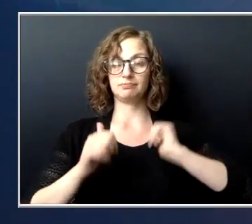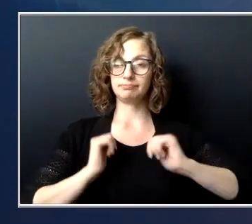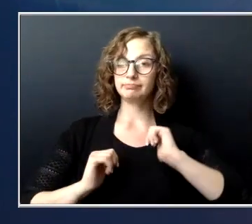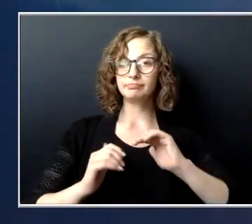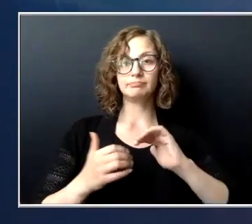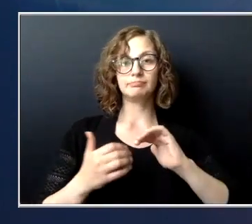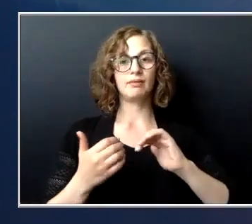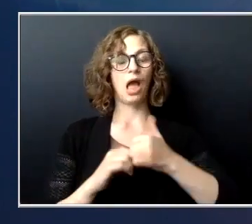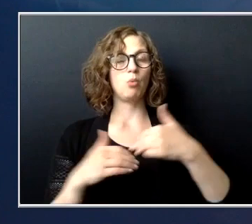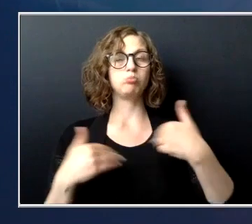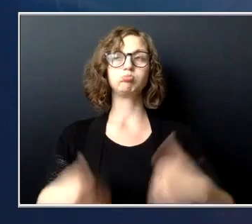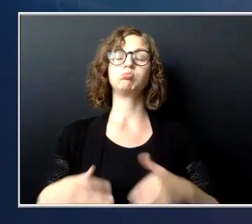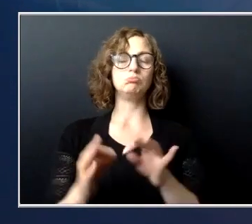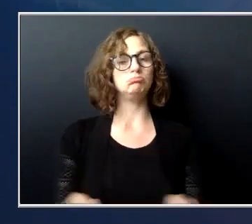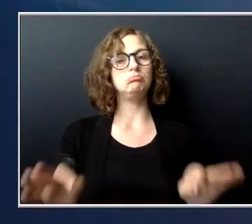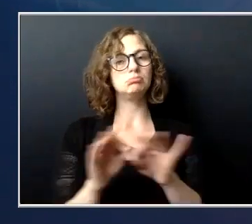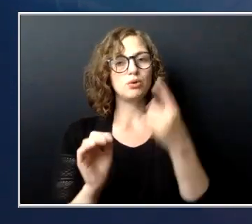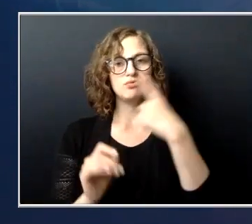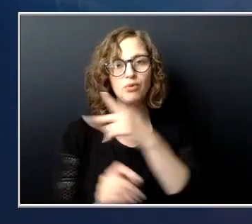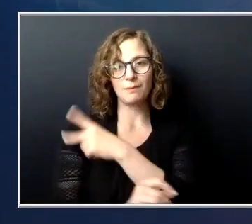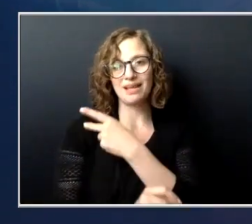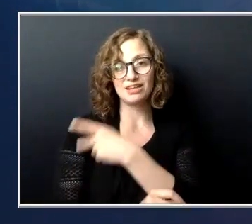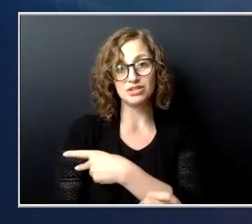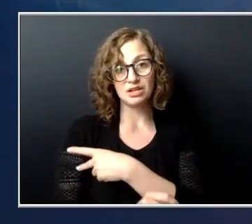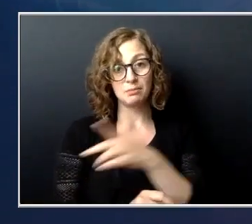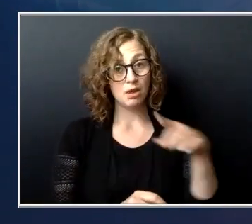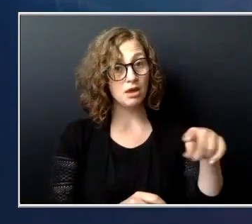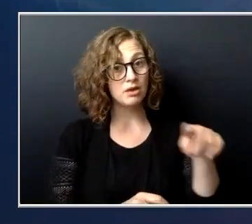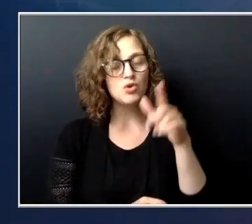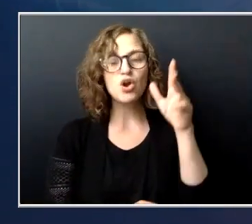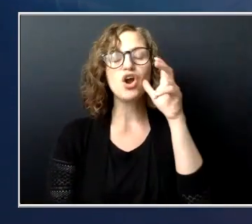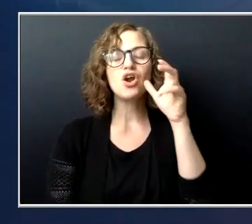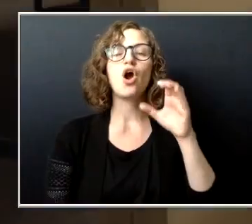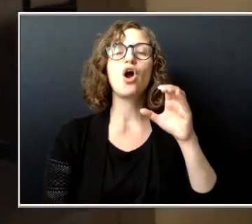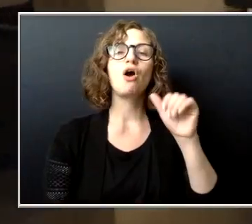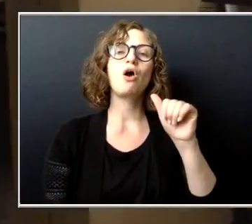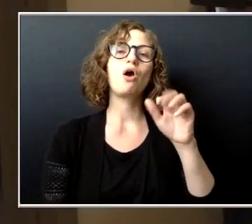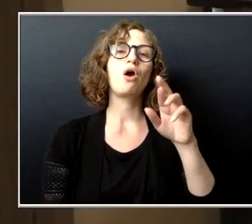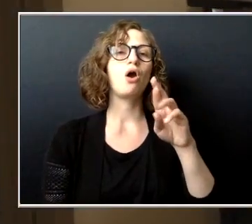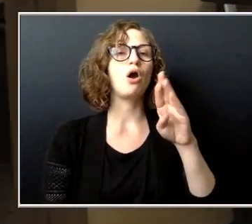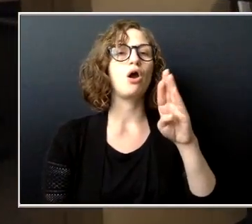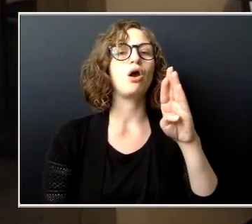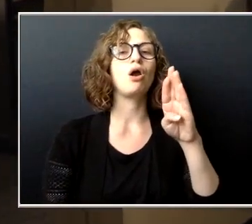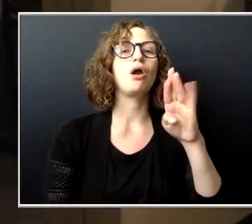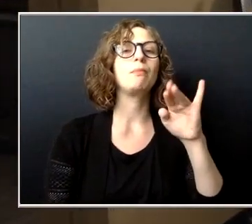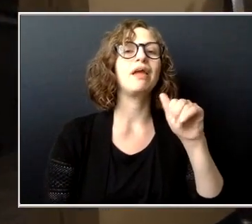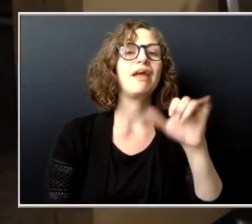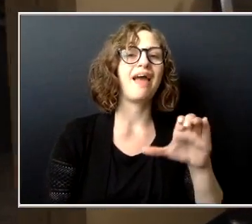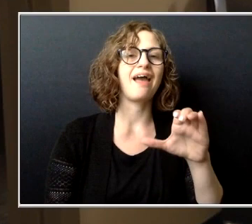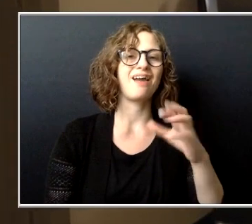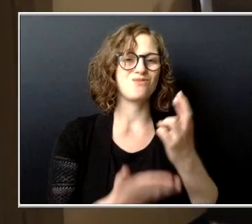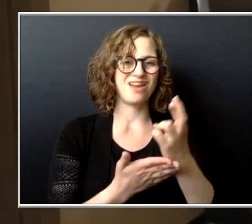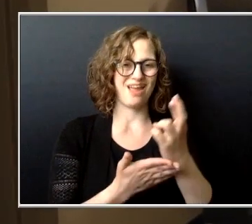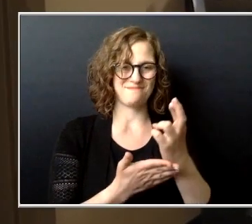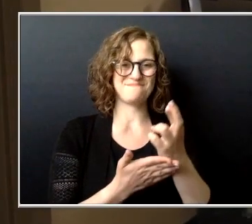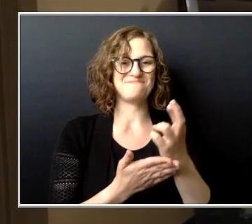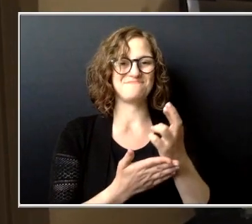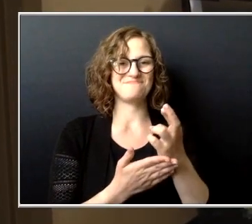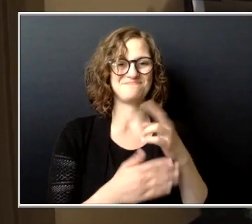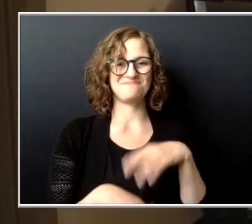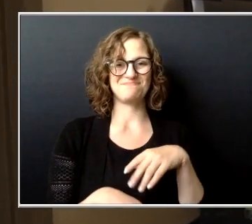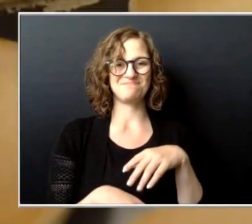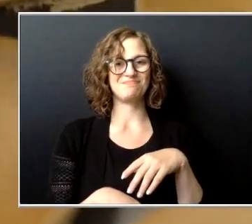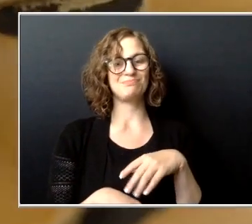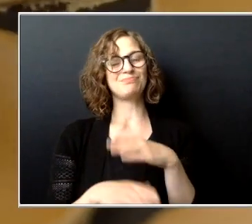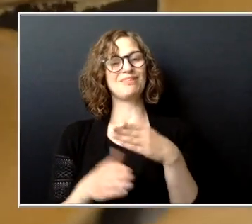from heart problems. But have you heard of cardiac rehab? This one was for our Heart Center staff. Okay,